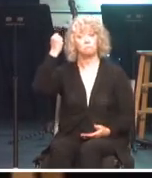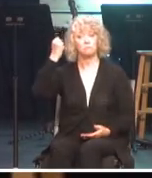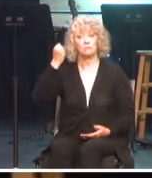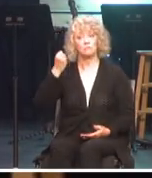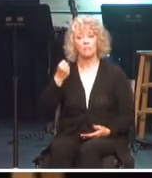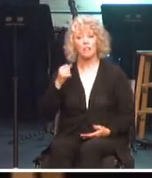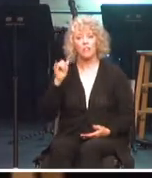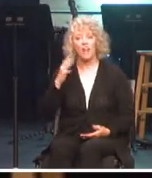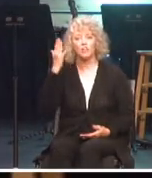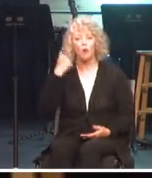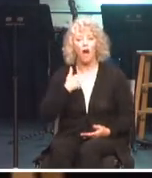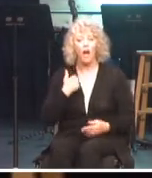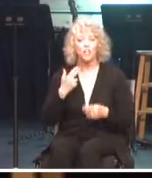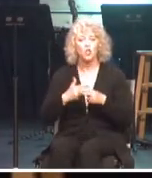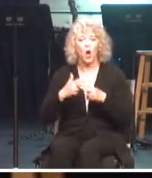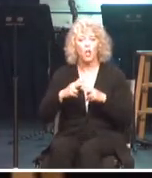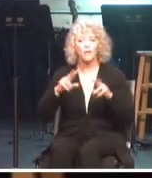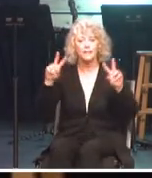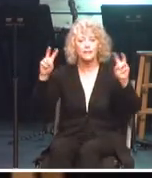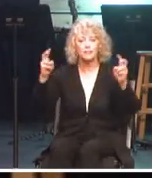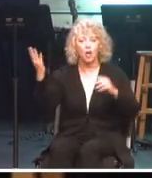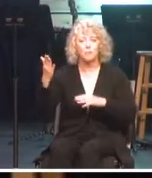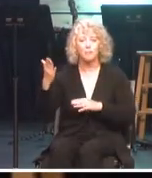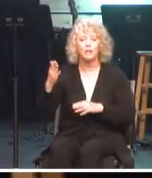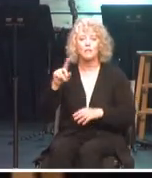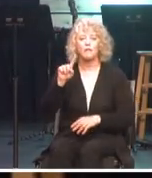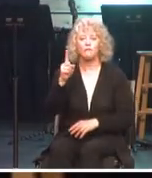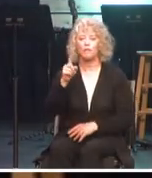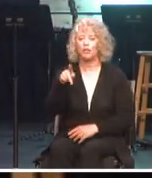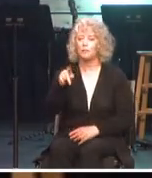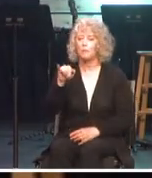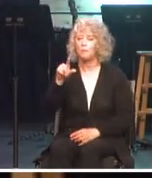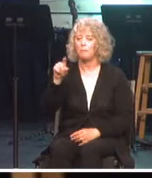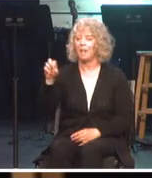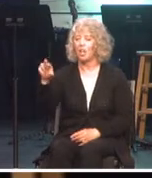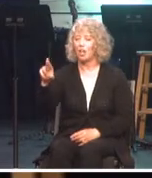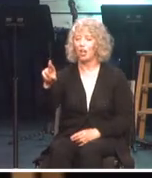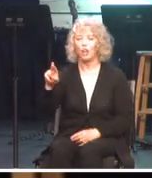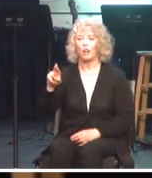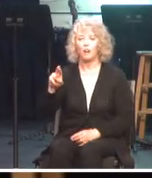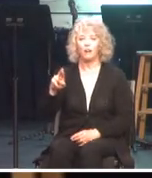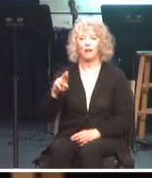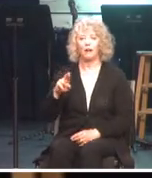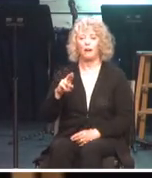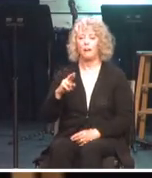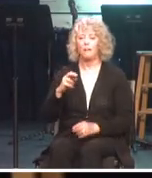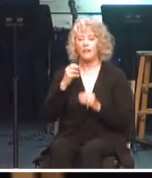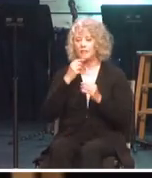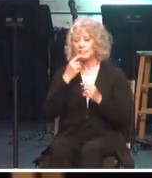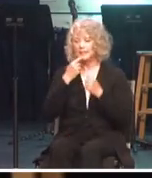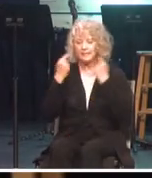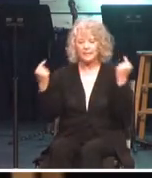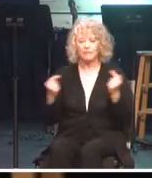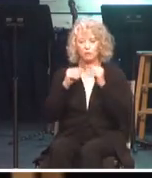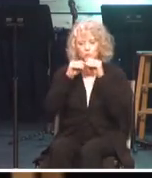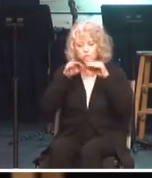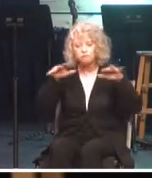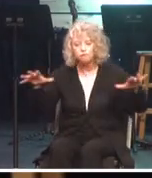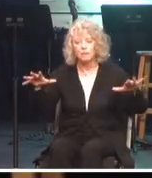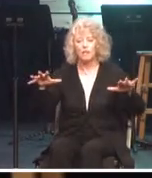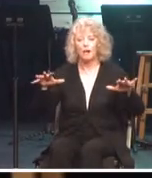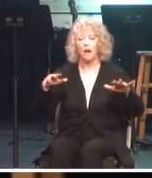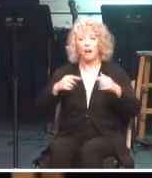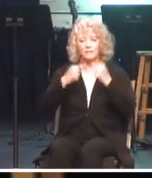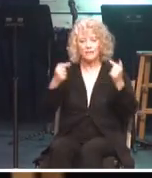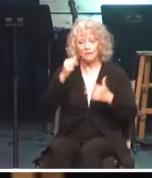This is why I've entitled the first pillar of the gospel, The Pervasive Sinfulness of Fallen Man.